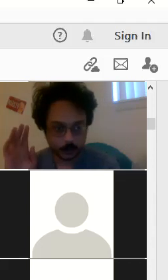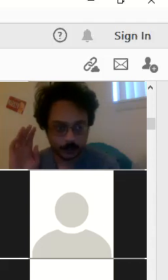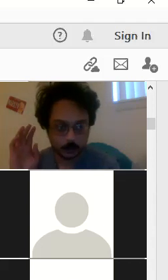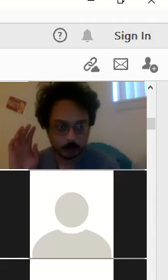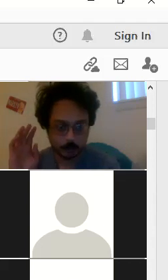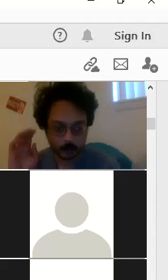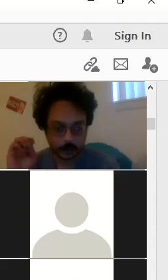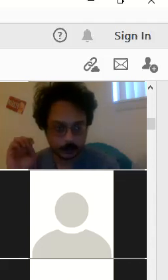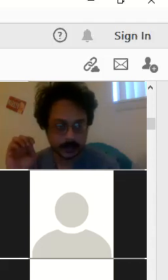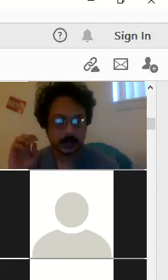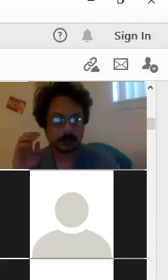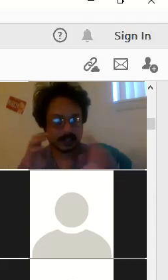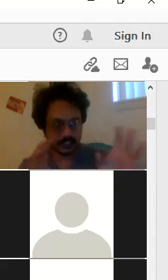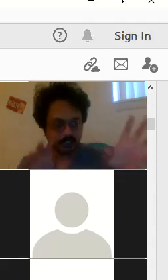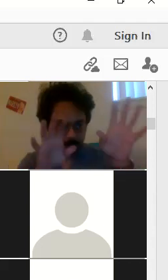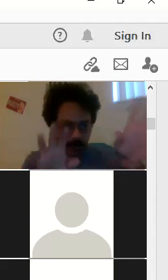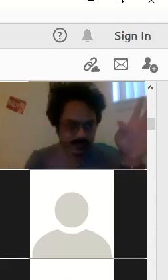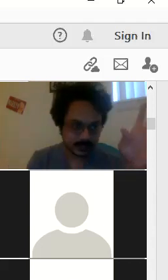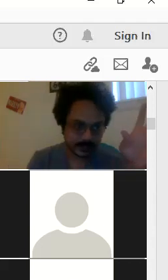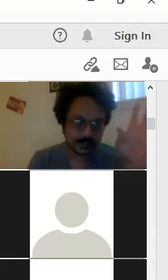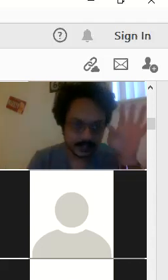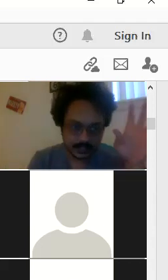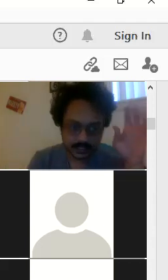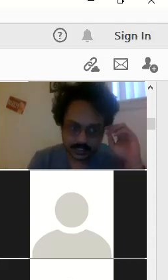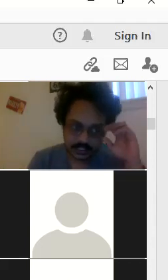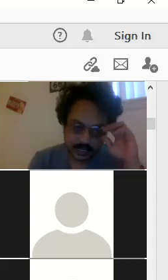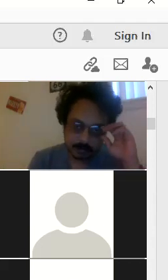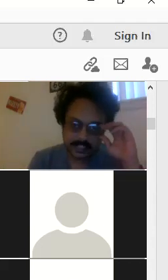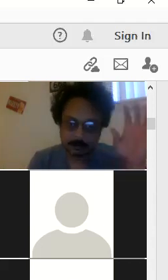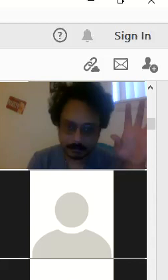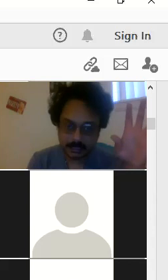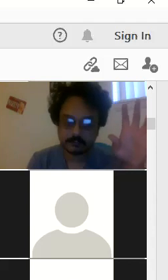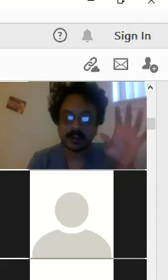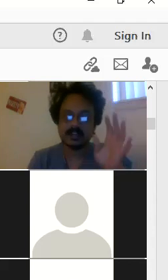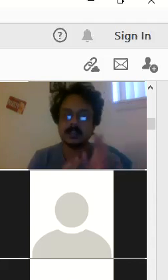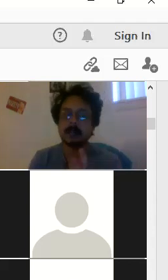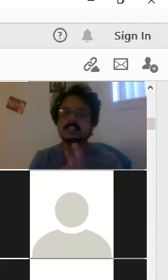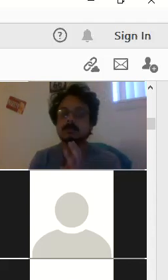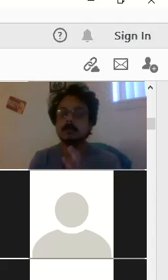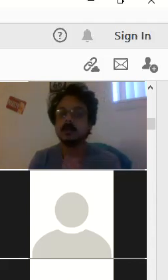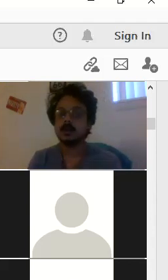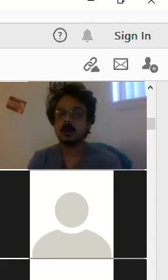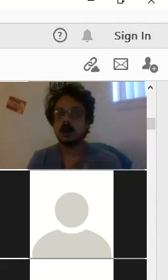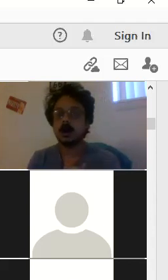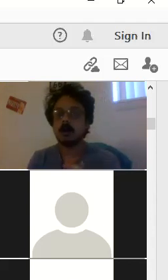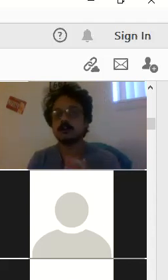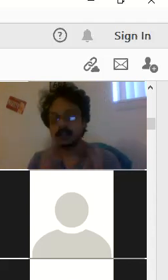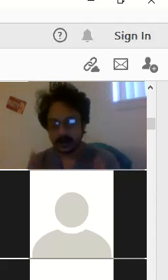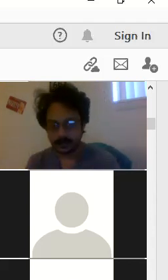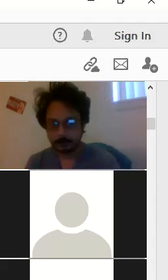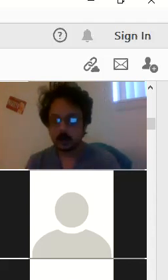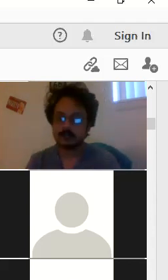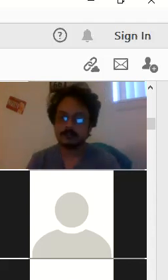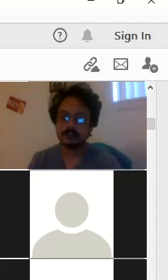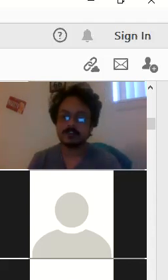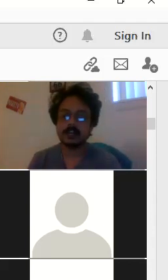we are not going to look into that. But in general, you guys are correct. Linear search and maximum, meaning finding the maximum out of